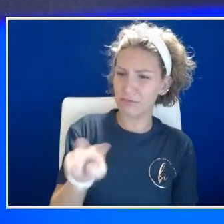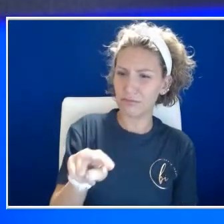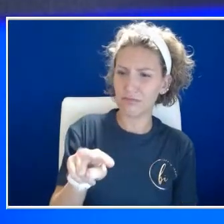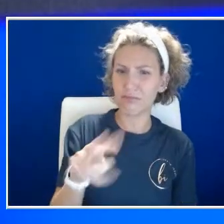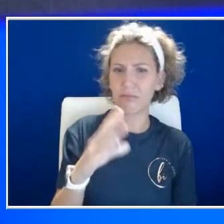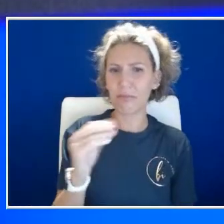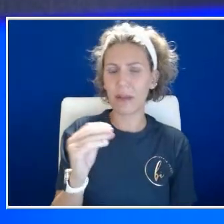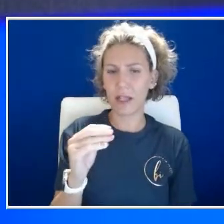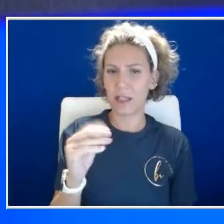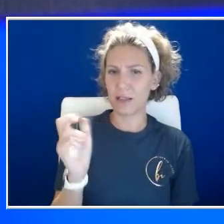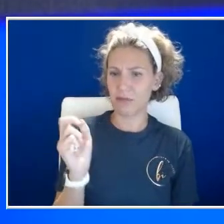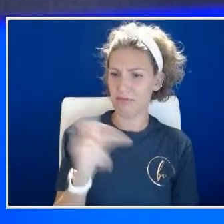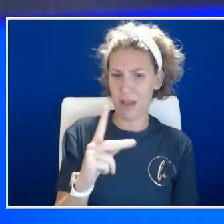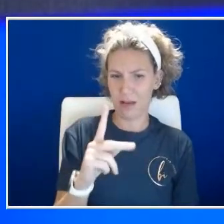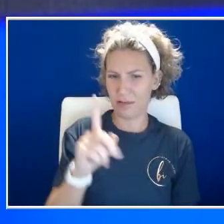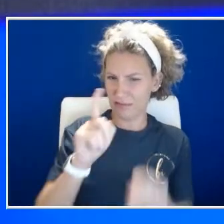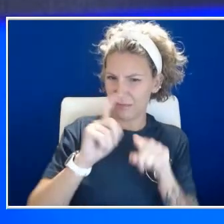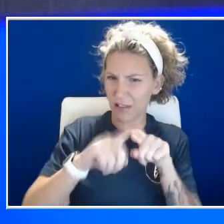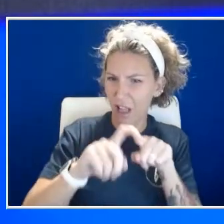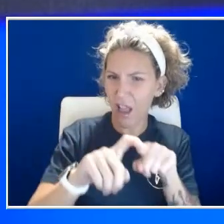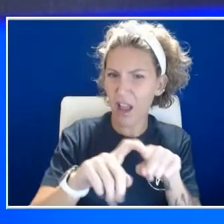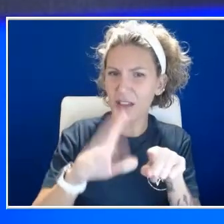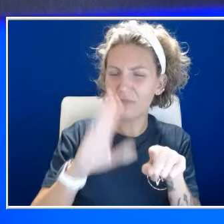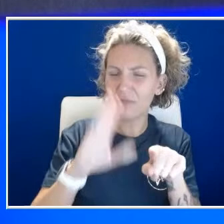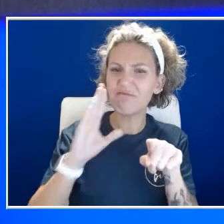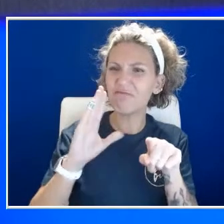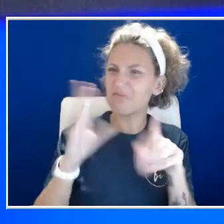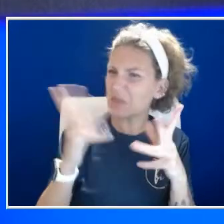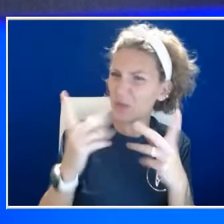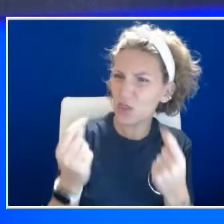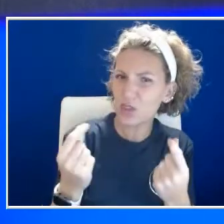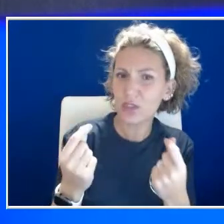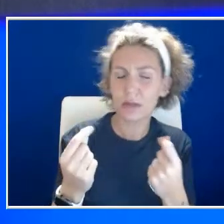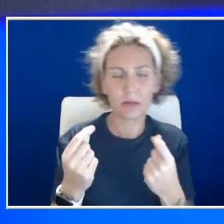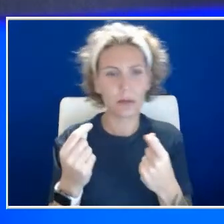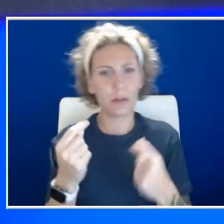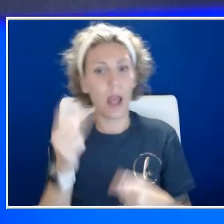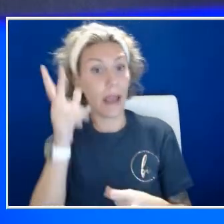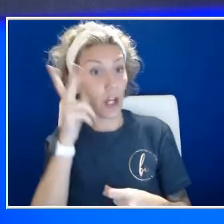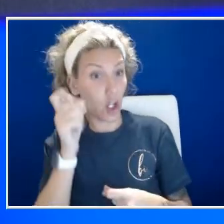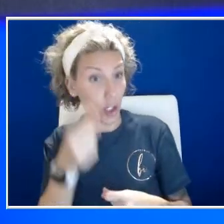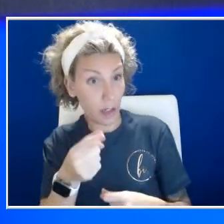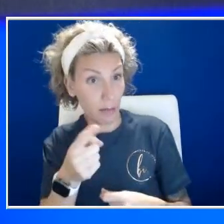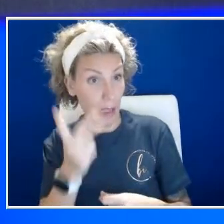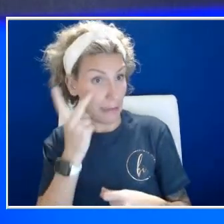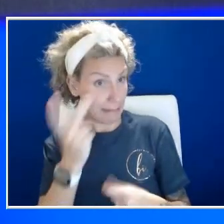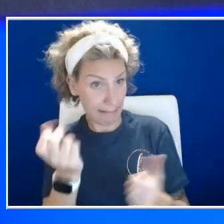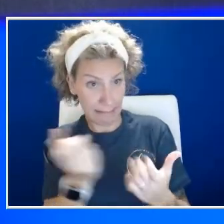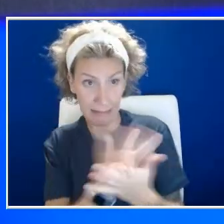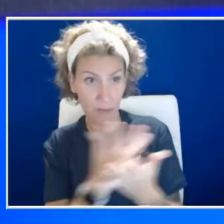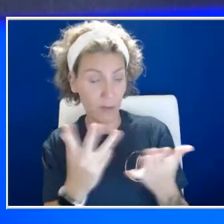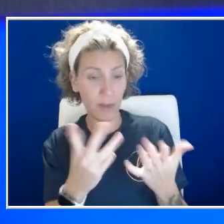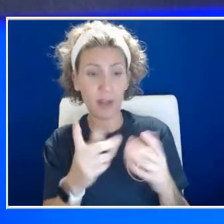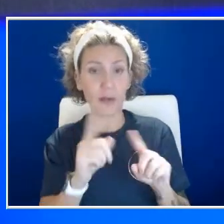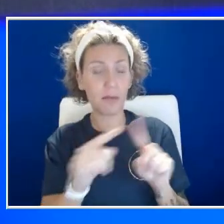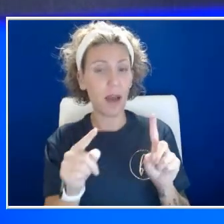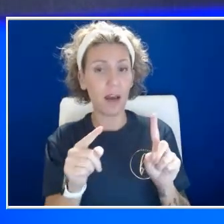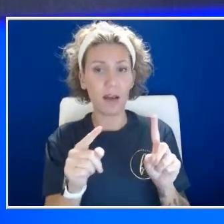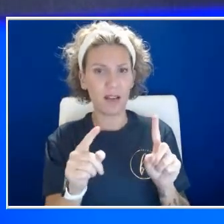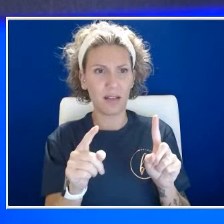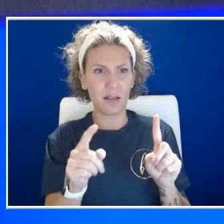the closet and he said, "What are you doing?" And I could hear him, I could see everything, but I really didn't know what I was